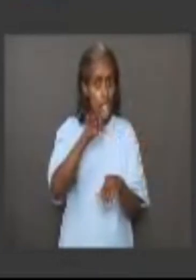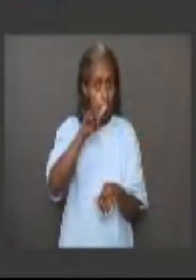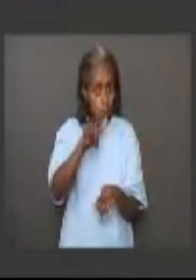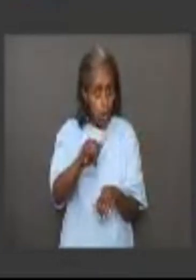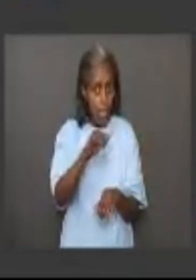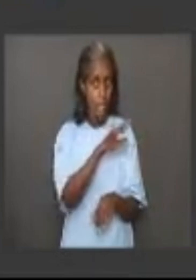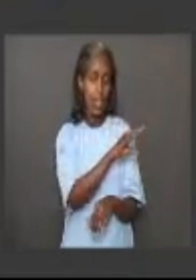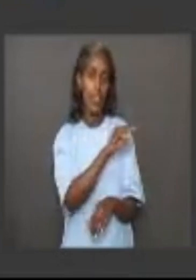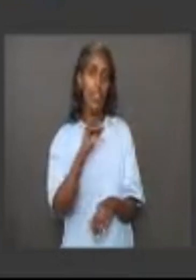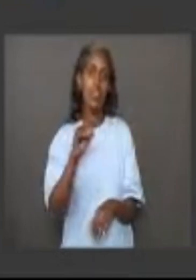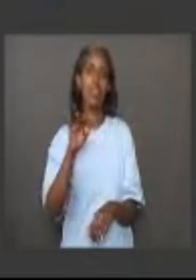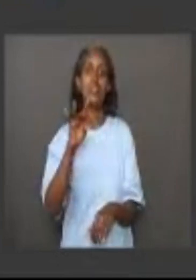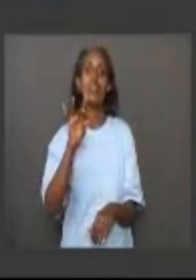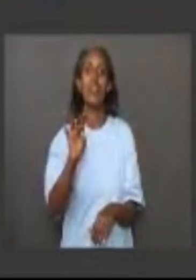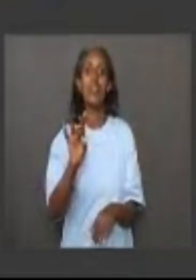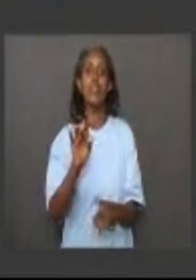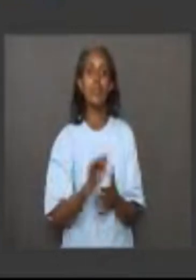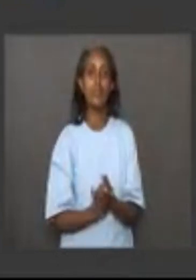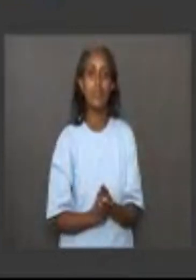and the 8.